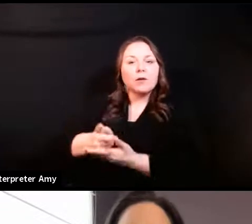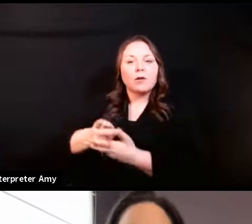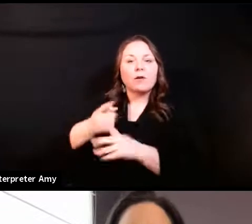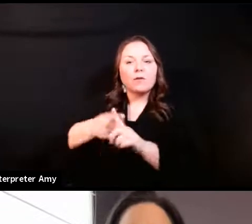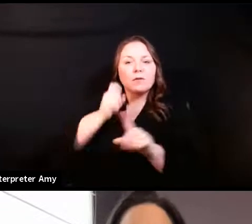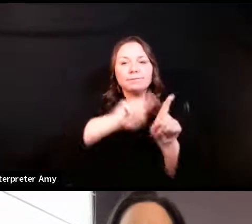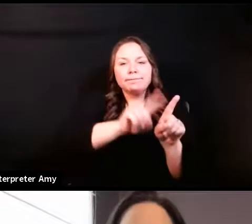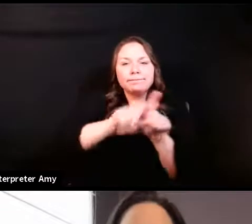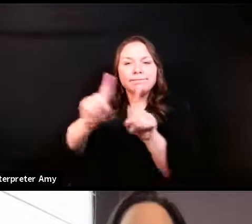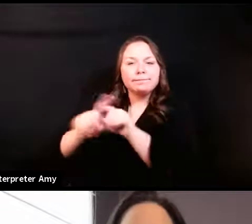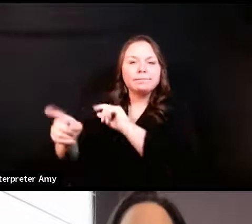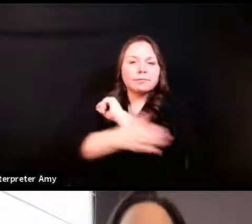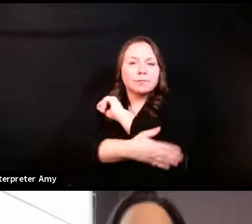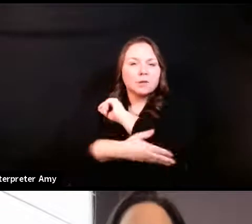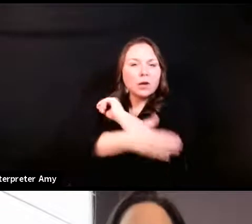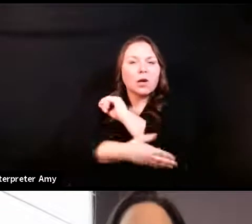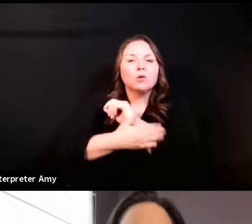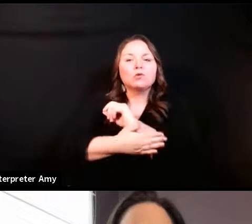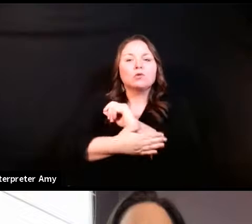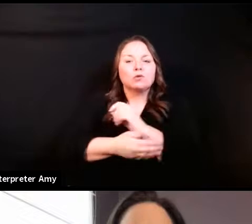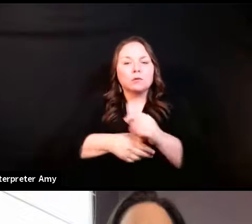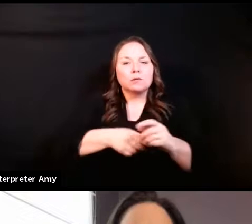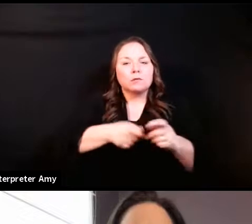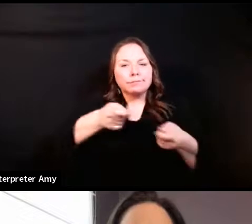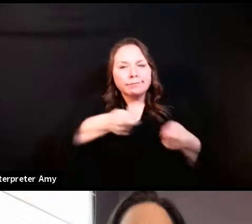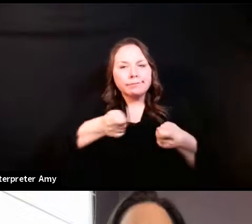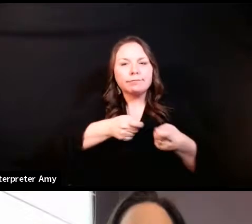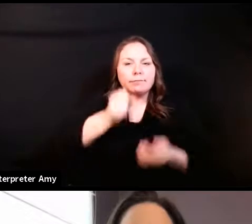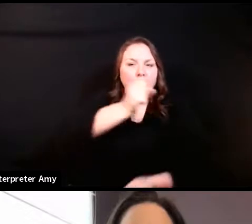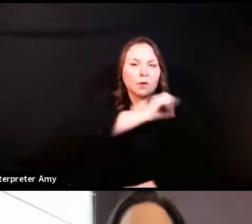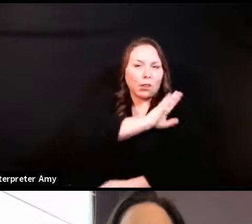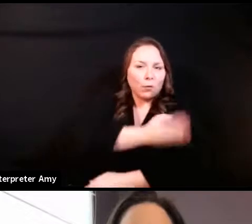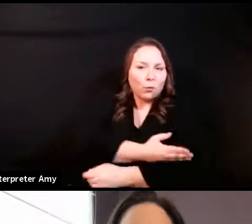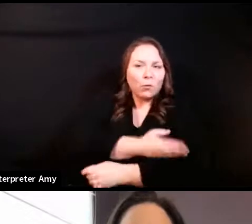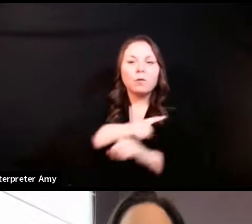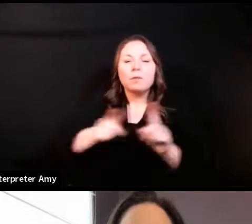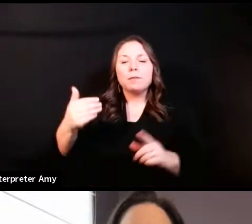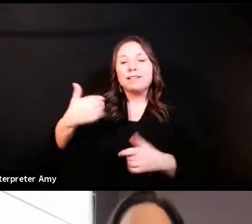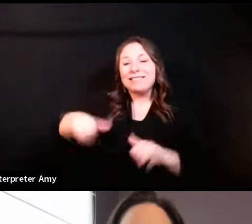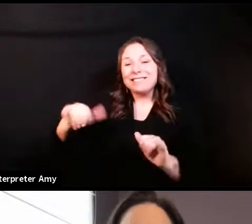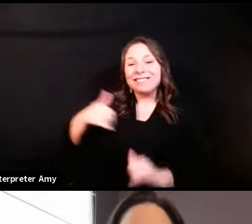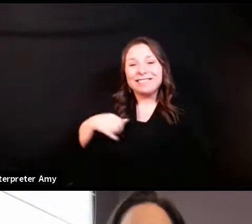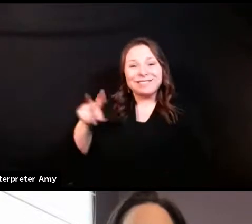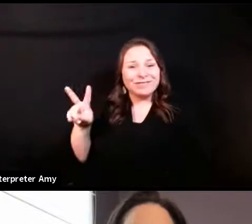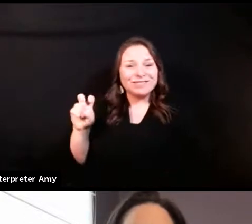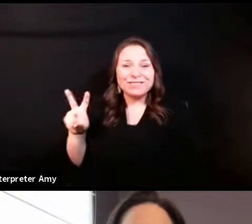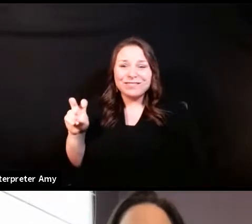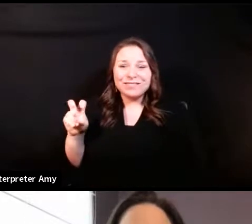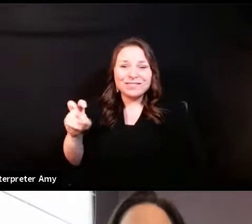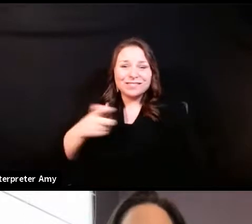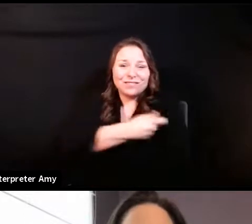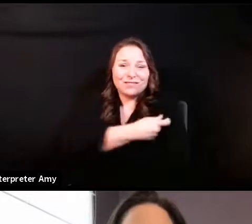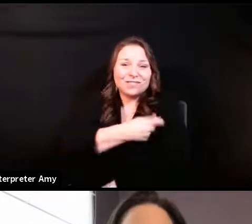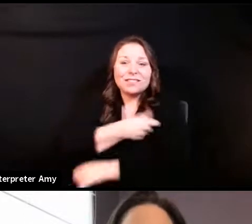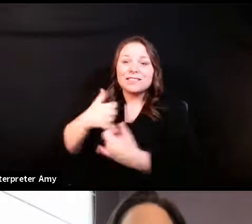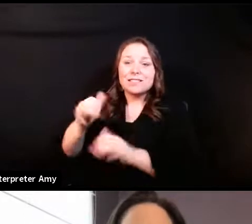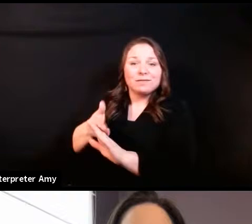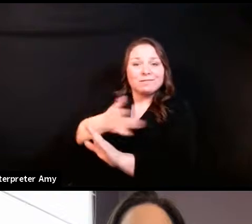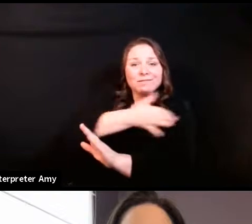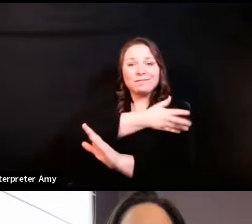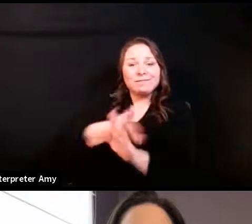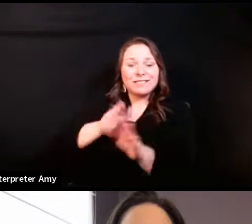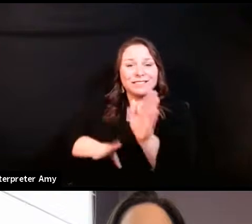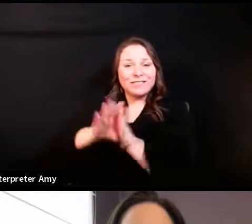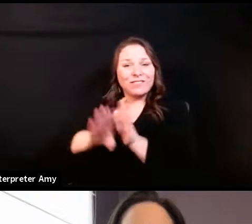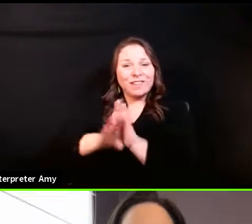various country regulatory authorities. But we still have a couple hundred vaccines currently in preclinical and clinical